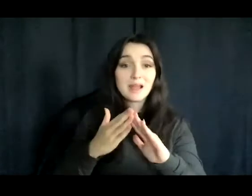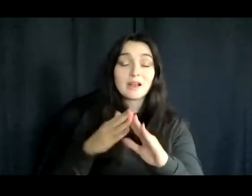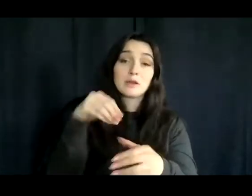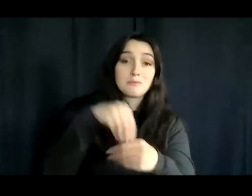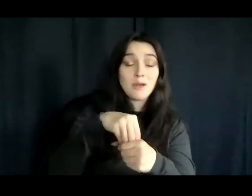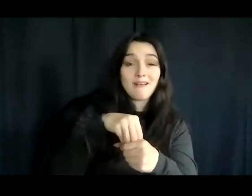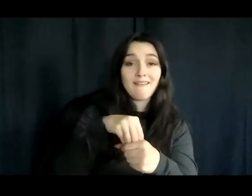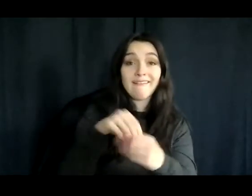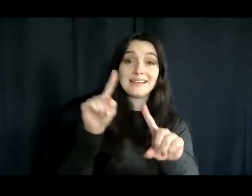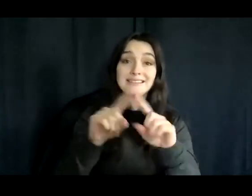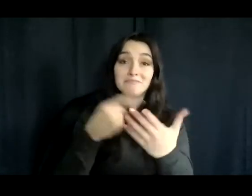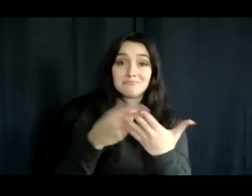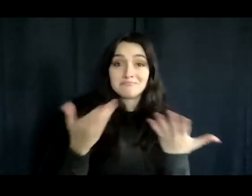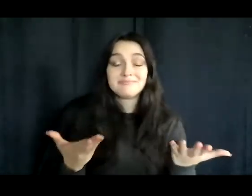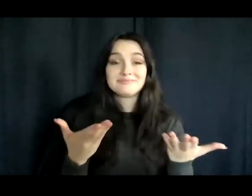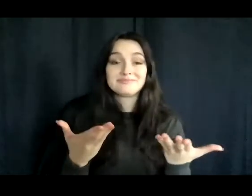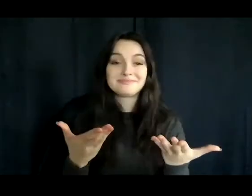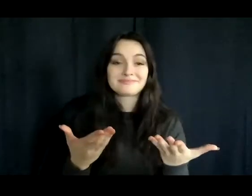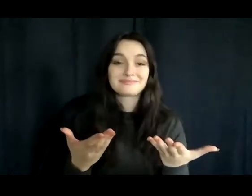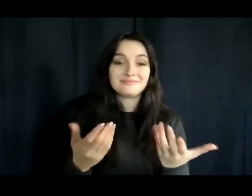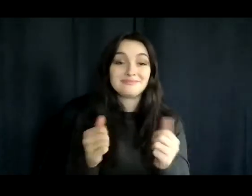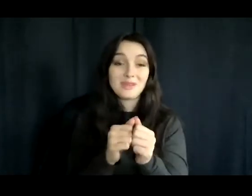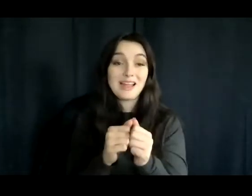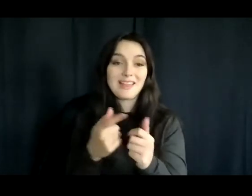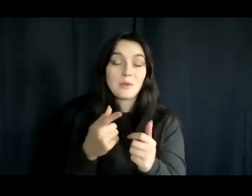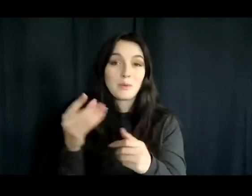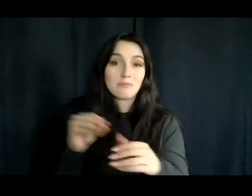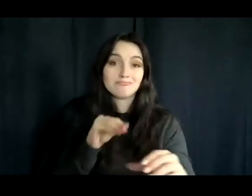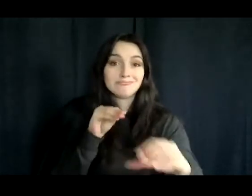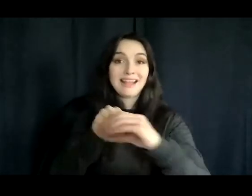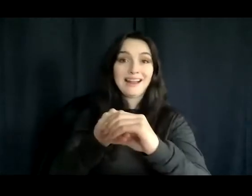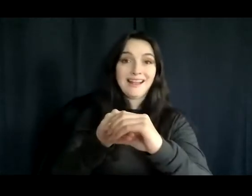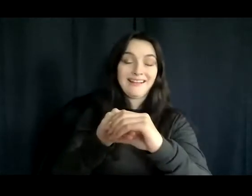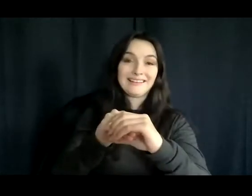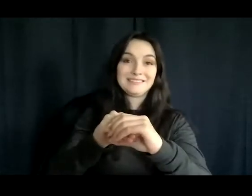time capsule, which will be buried in this sculpture. And